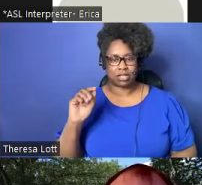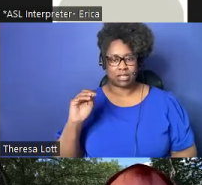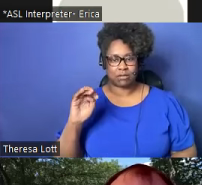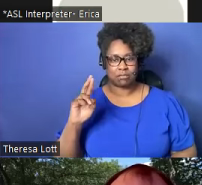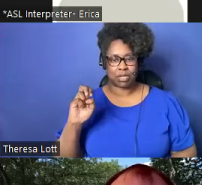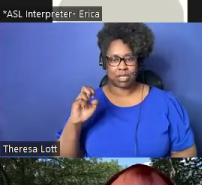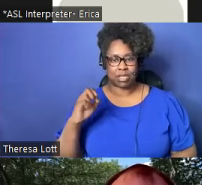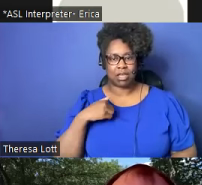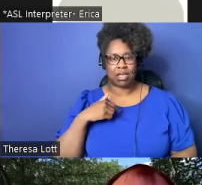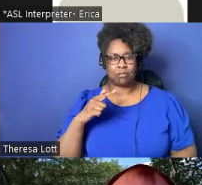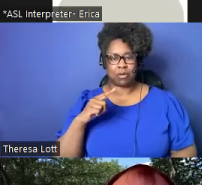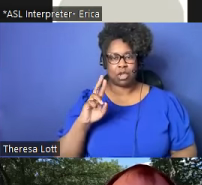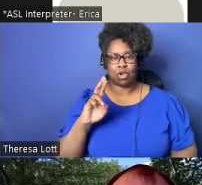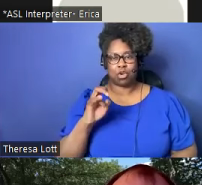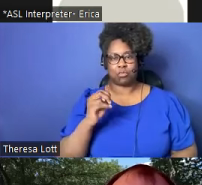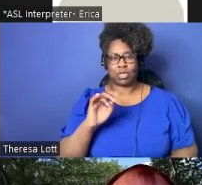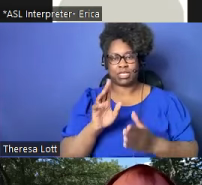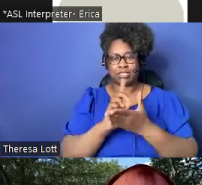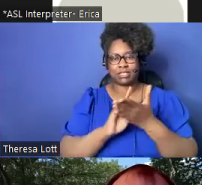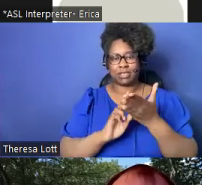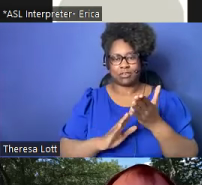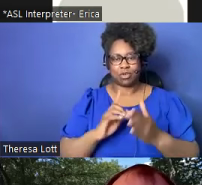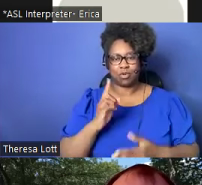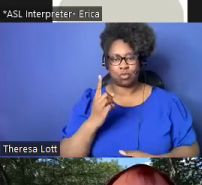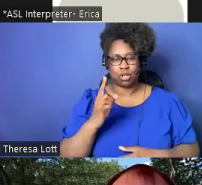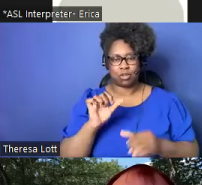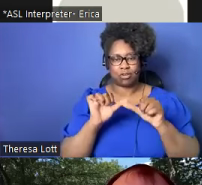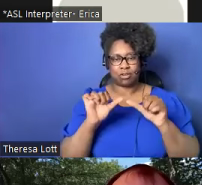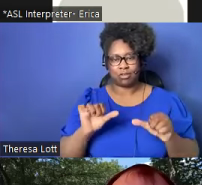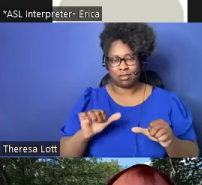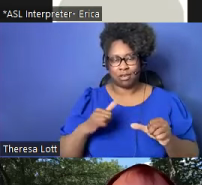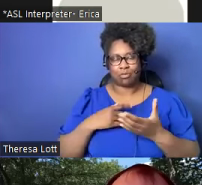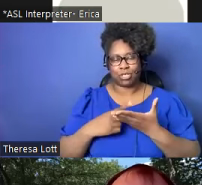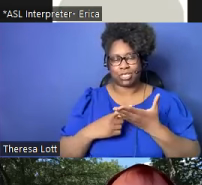Architecture, and I will be taking us through the physical solutions today.